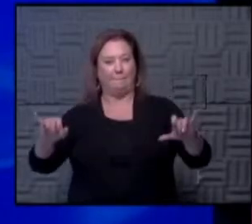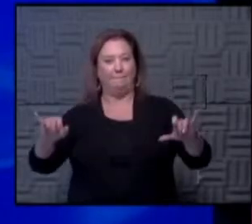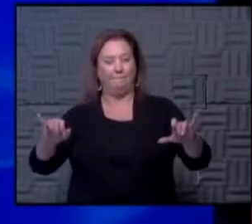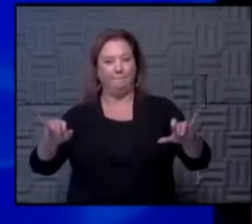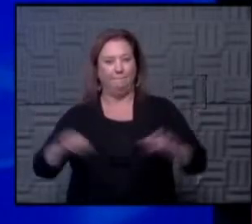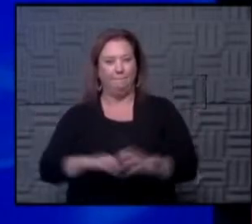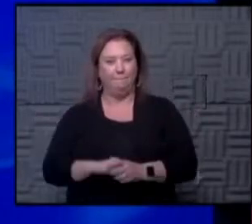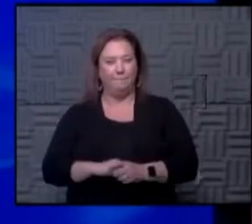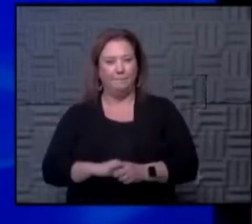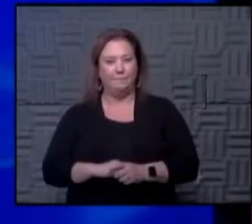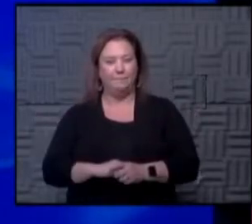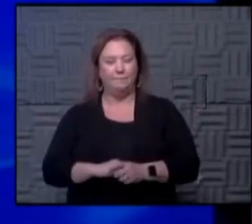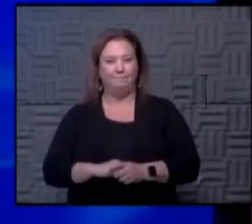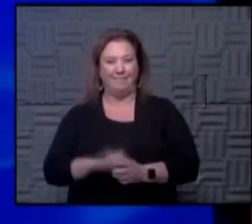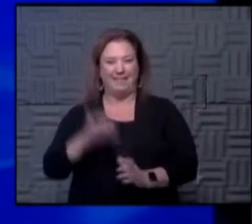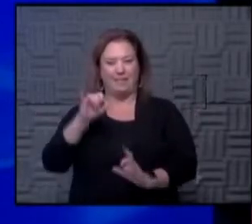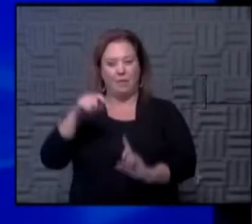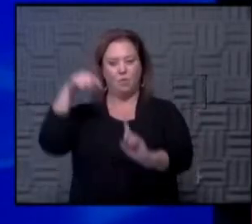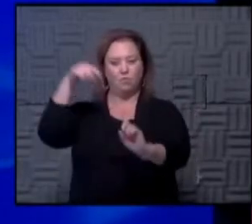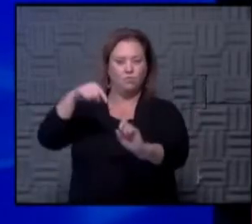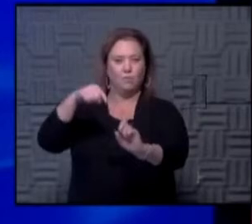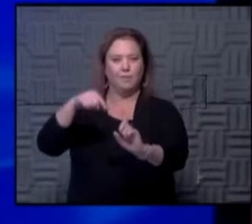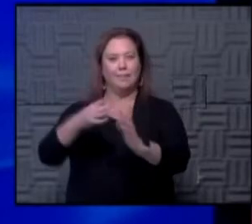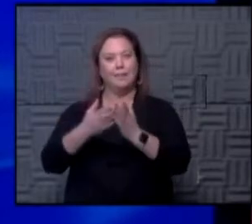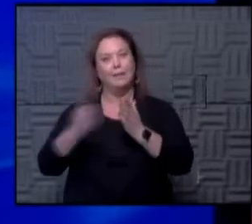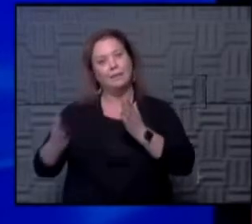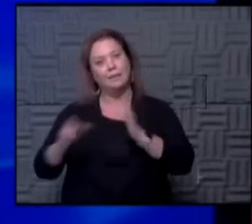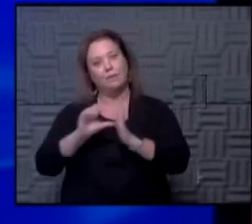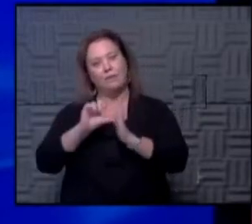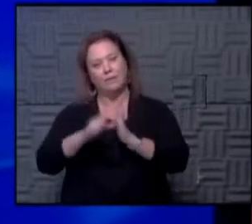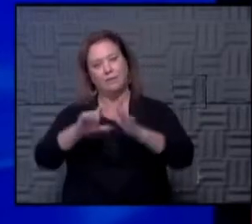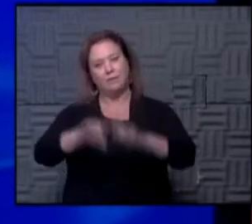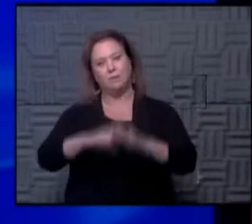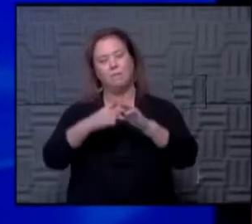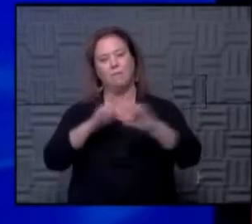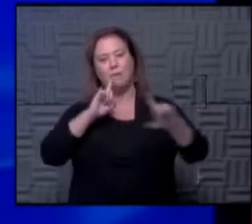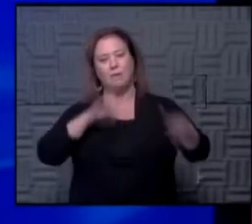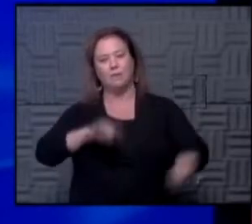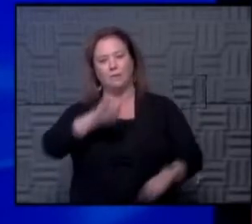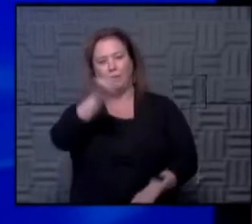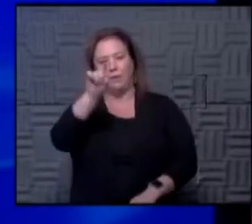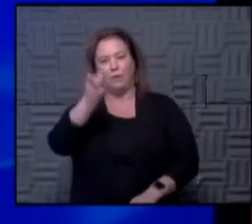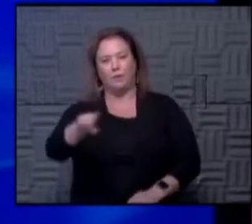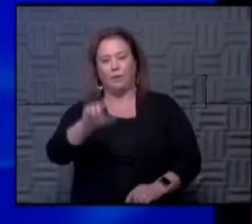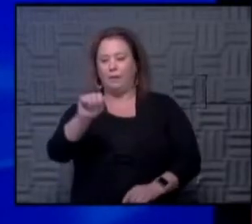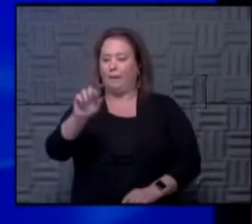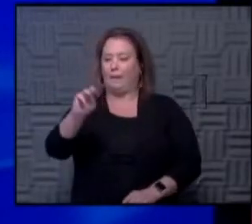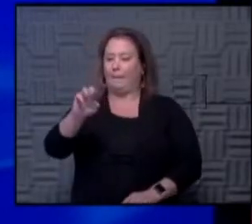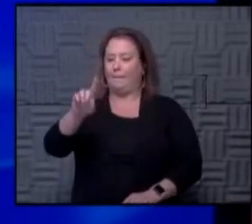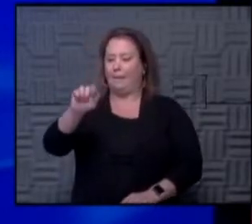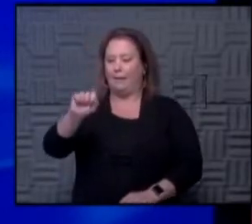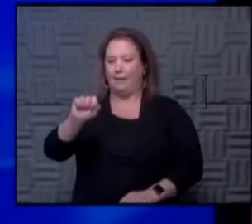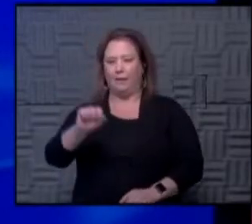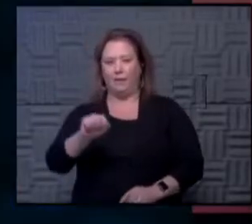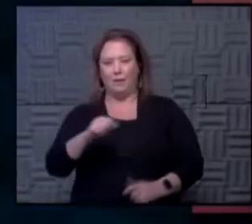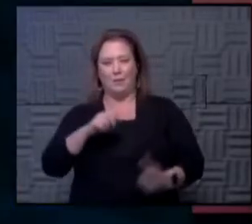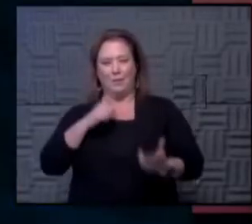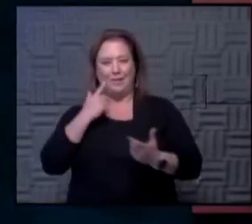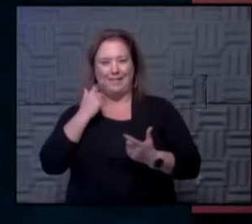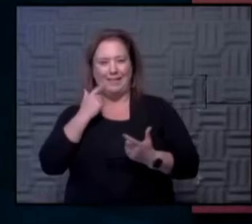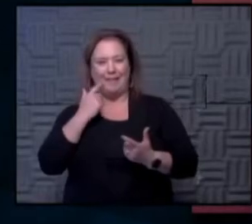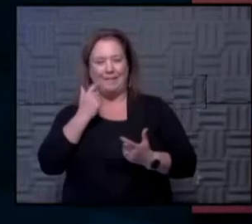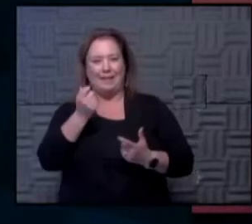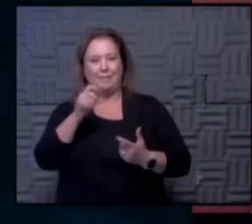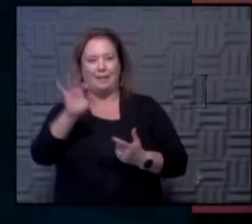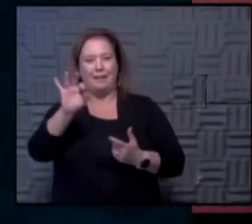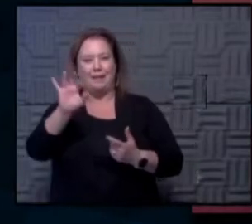time. I think those are the things that I would say to start off answering that question. And Amanda or Dana, I know, Amanda, you were giggling in the background